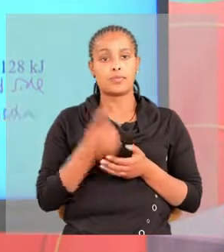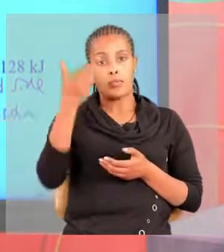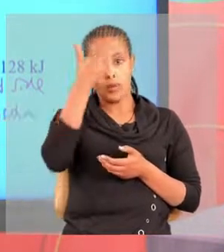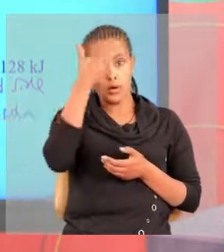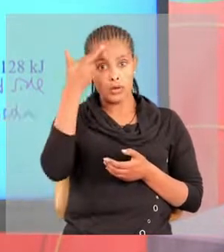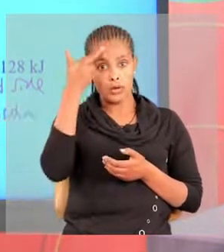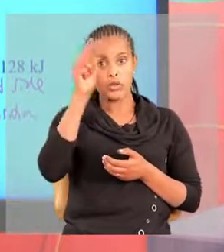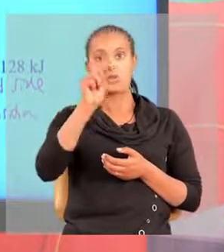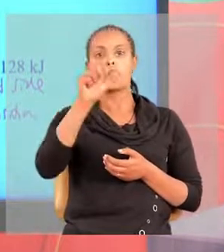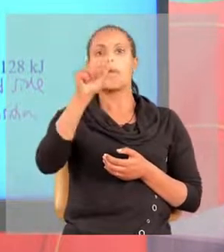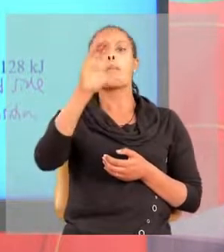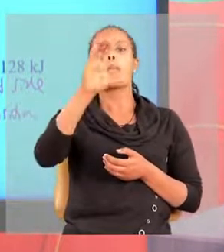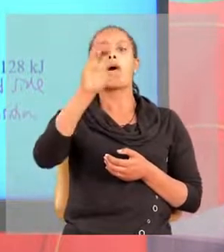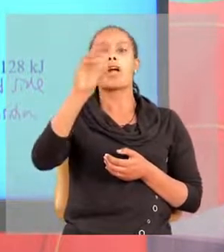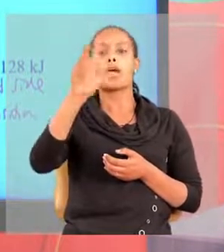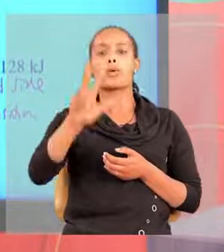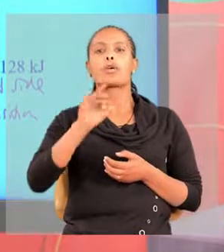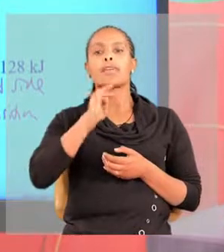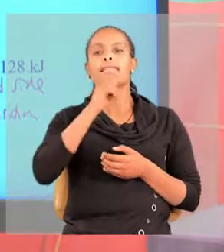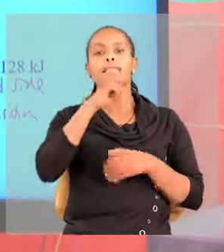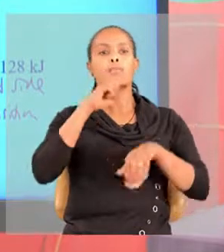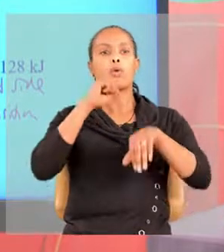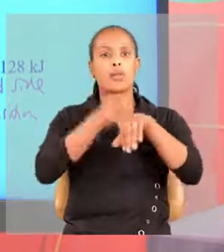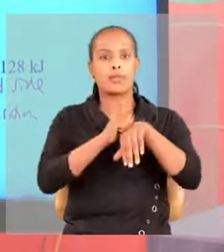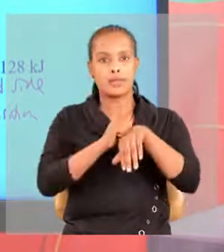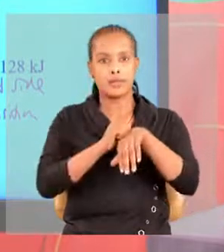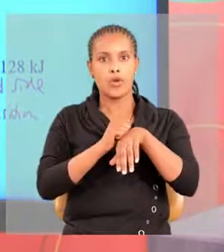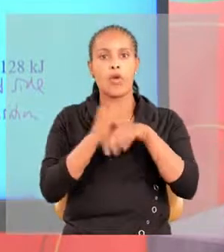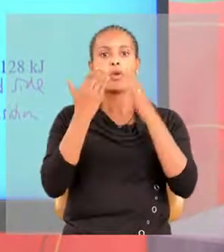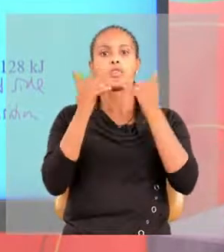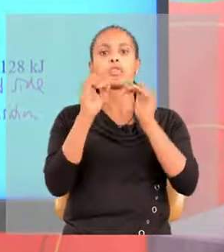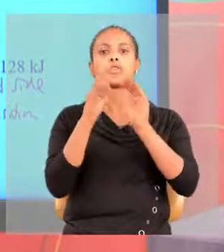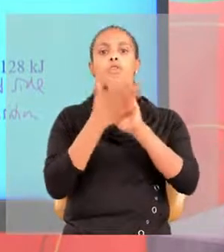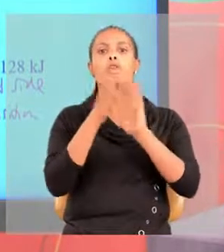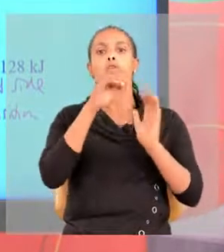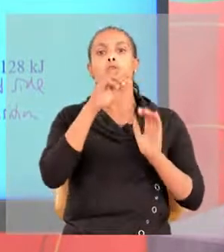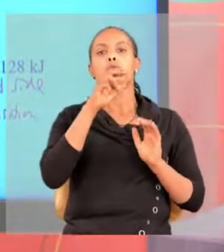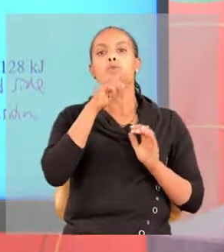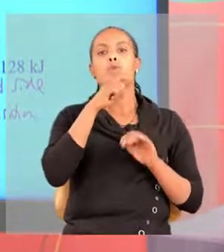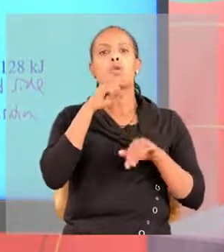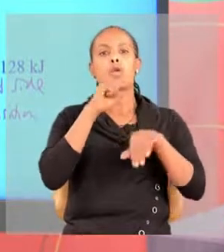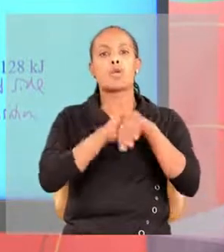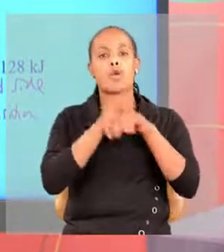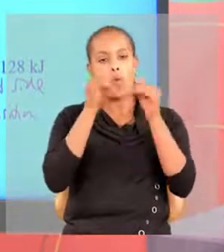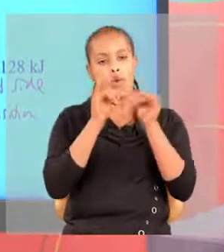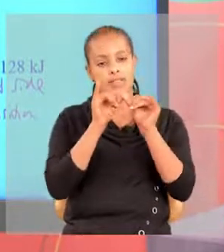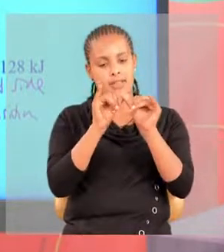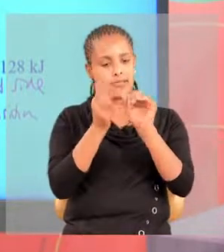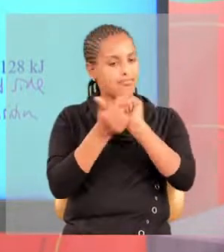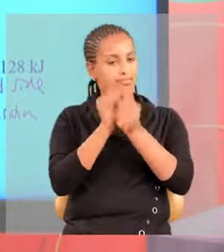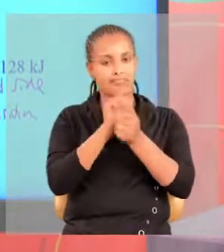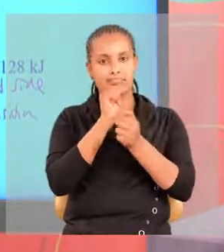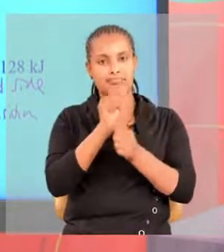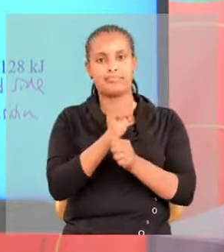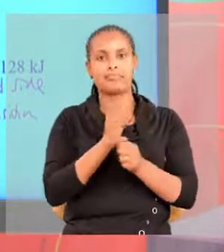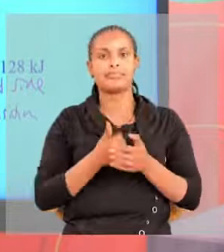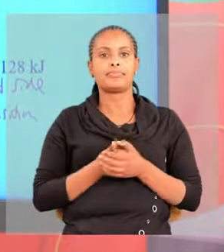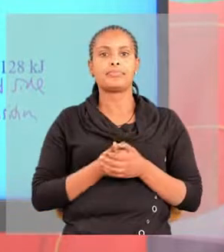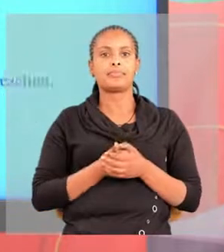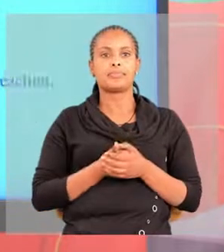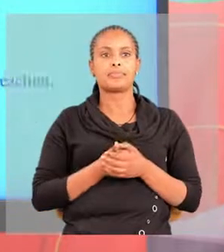Because sodium bicarbonate is a solid, concentration of a solid is constant.